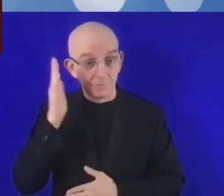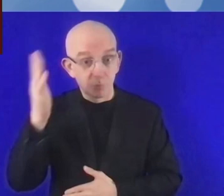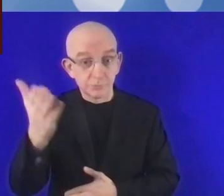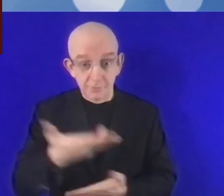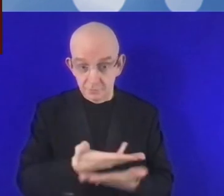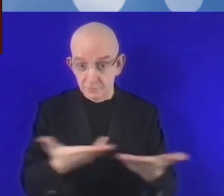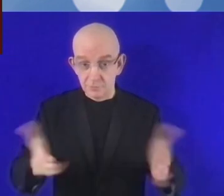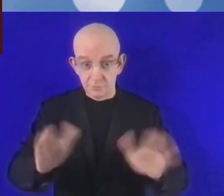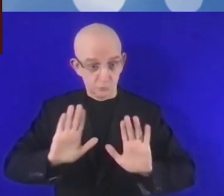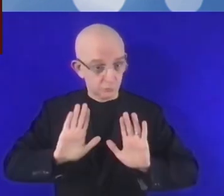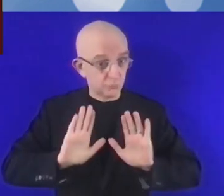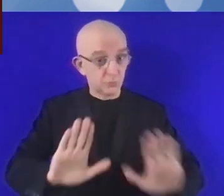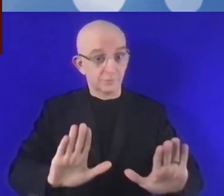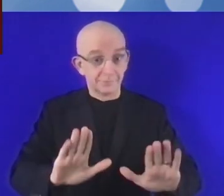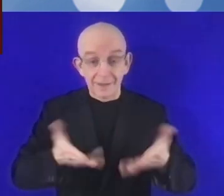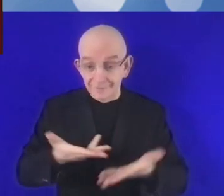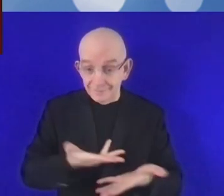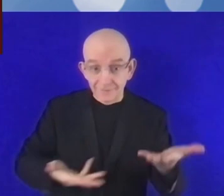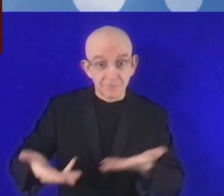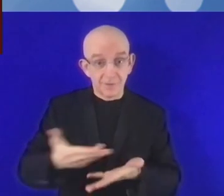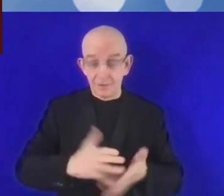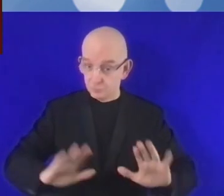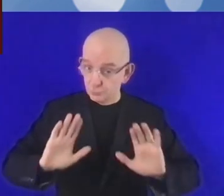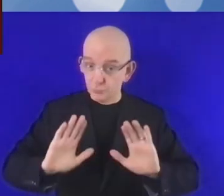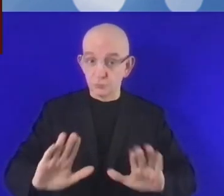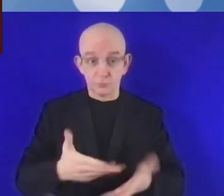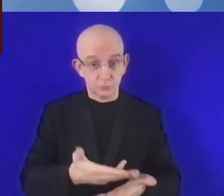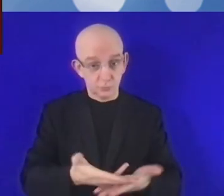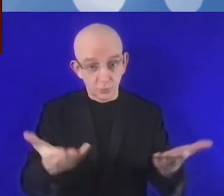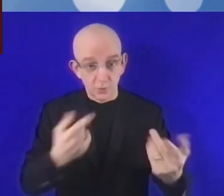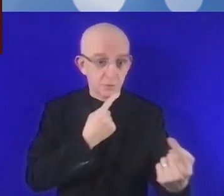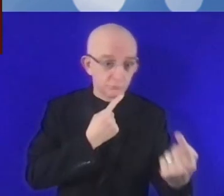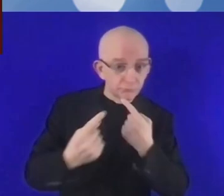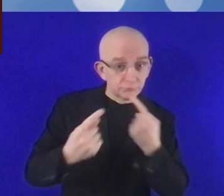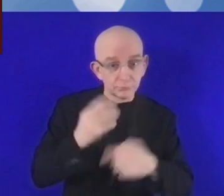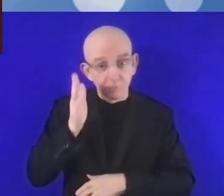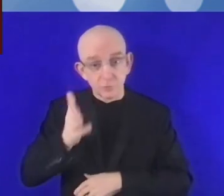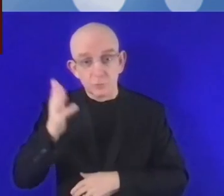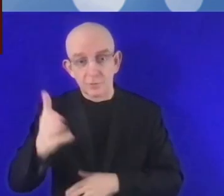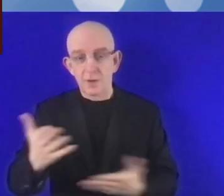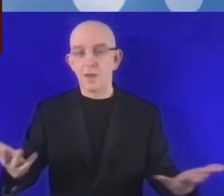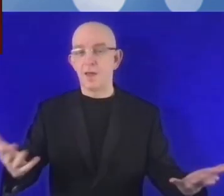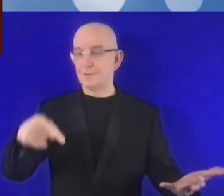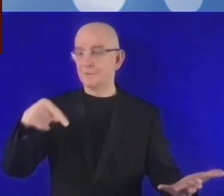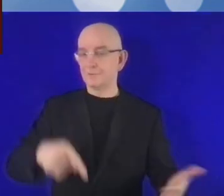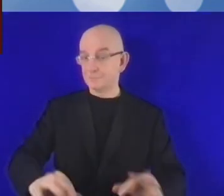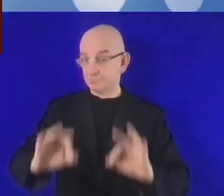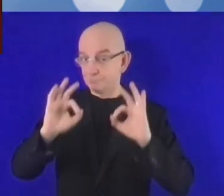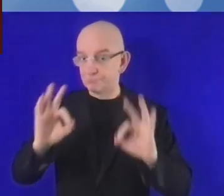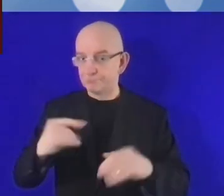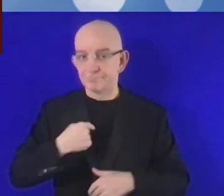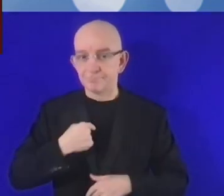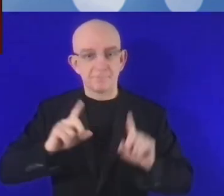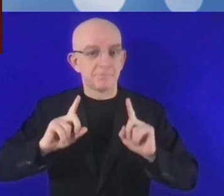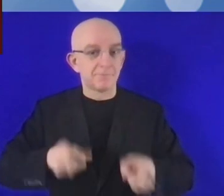future, I simply cannot miss this opportunity to mention that this year we celebrate the 100th